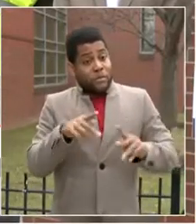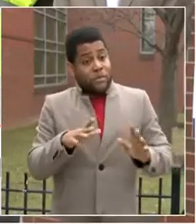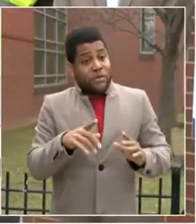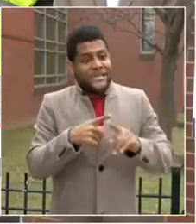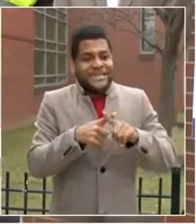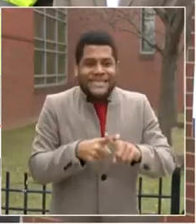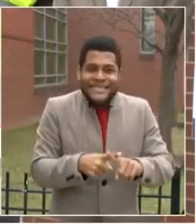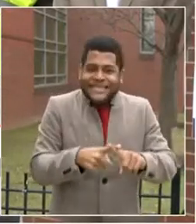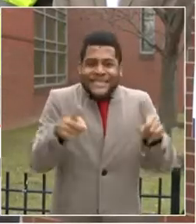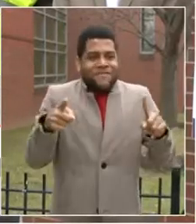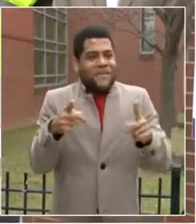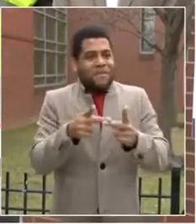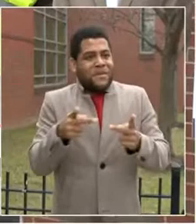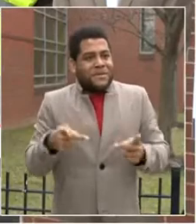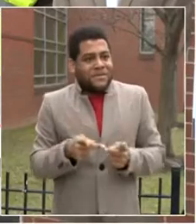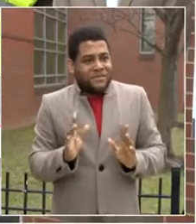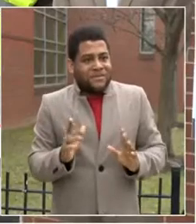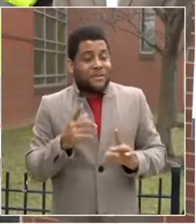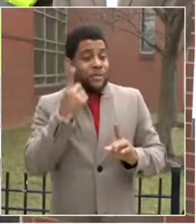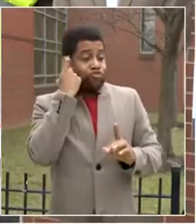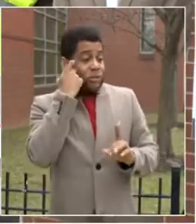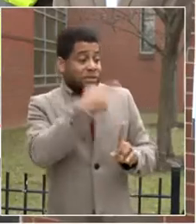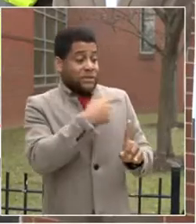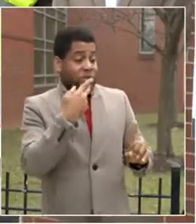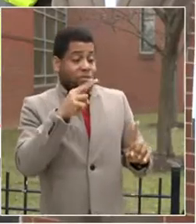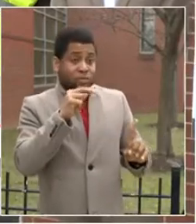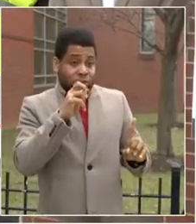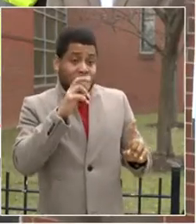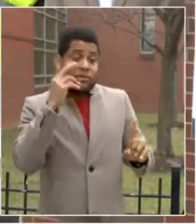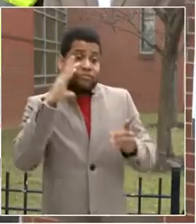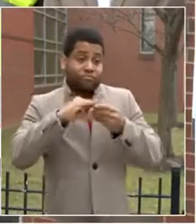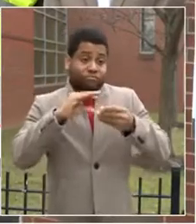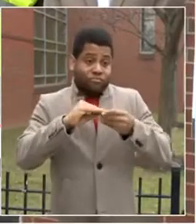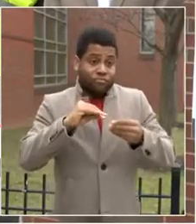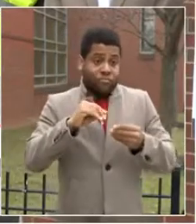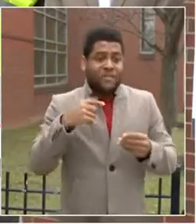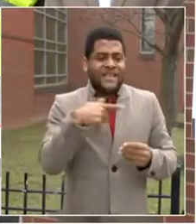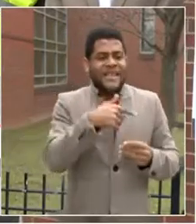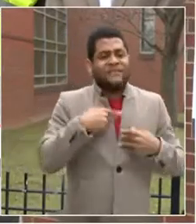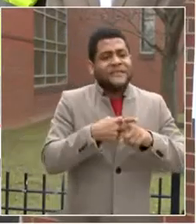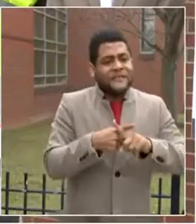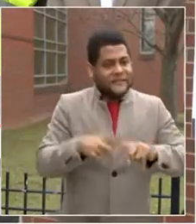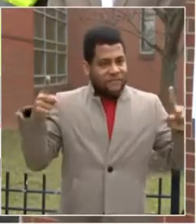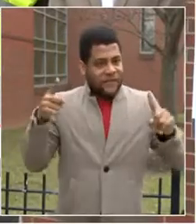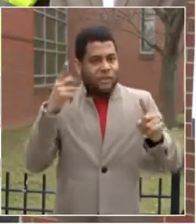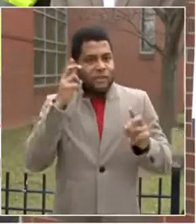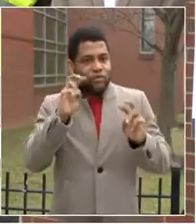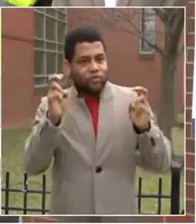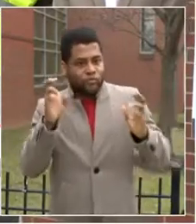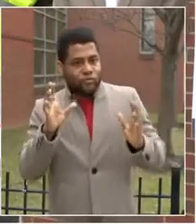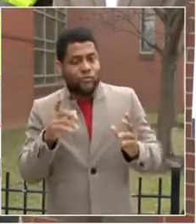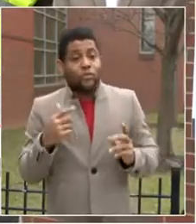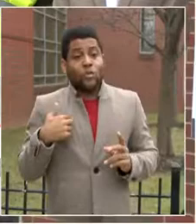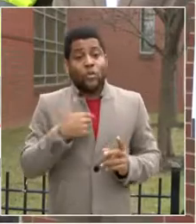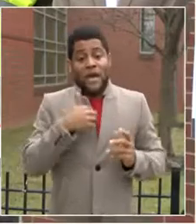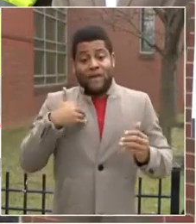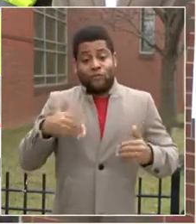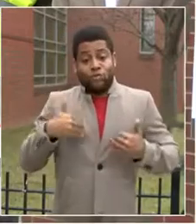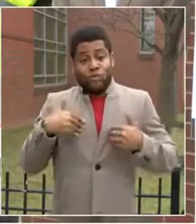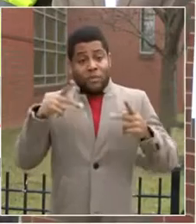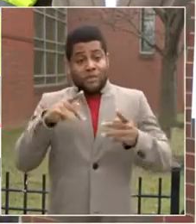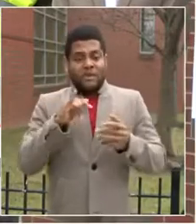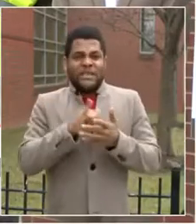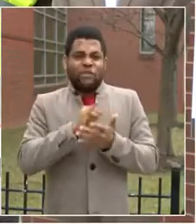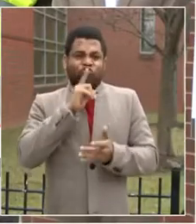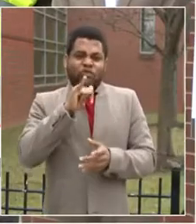talking about. And unfortunately, we've seen young people involved in serious crimes with